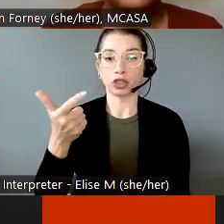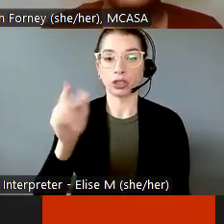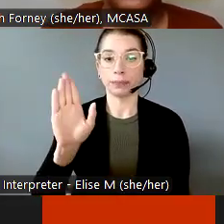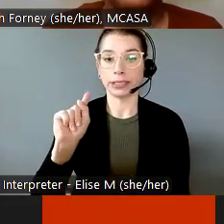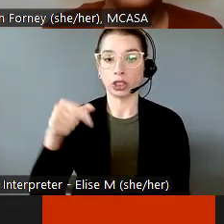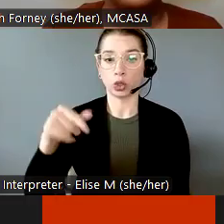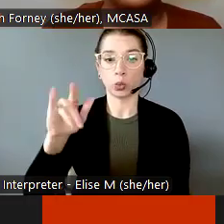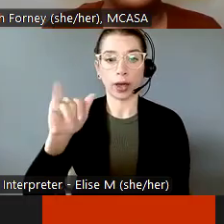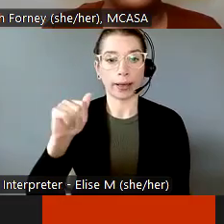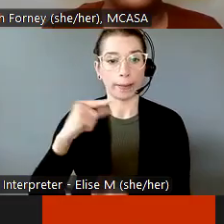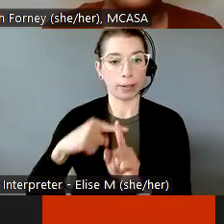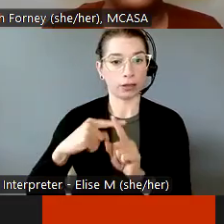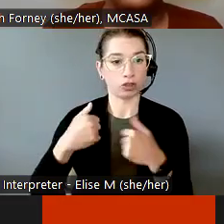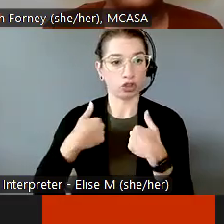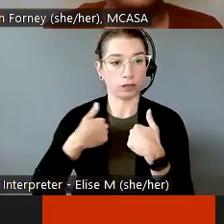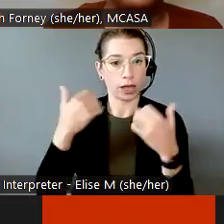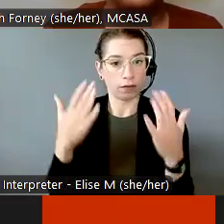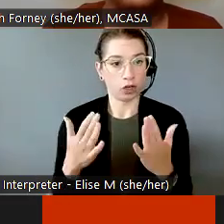LGBTQIA plus survivor,